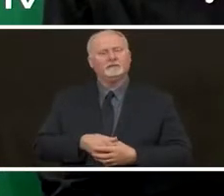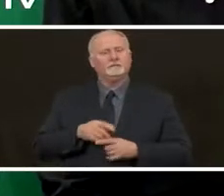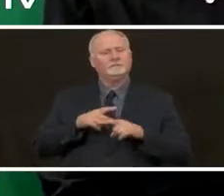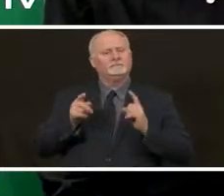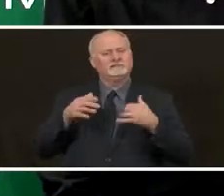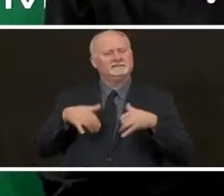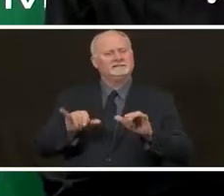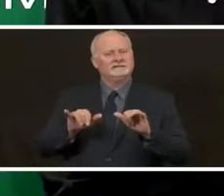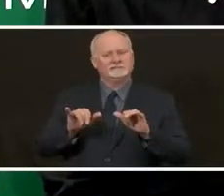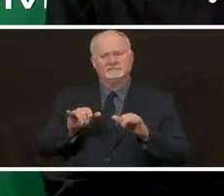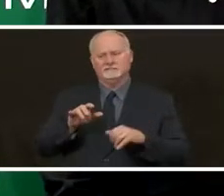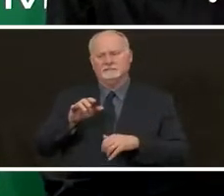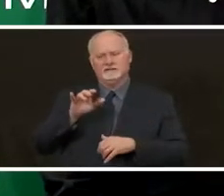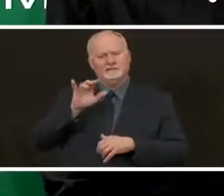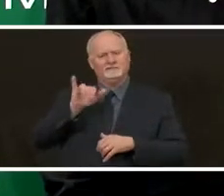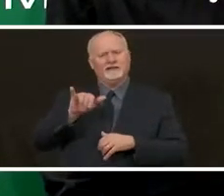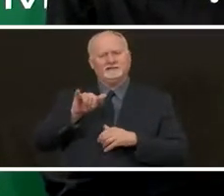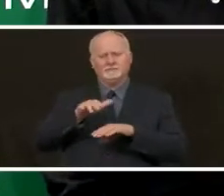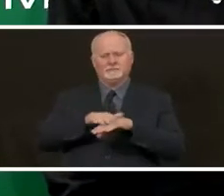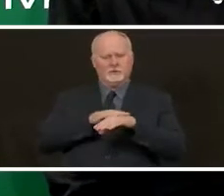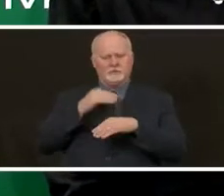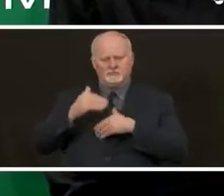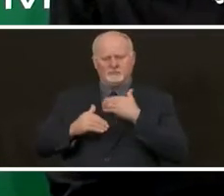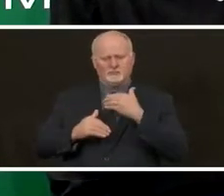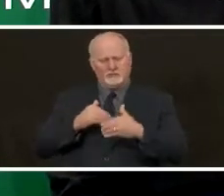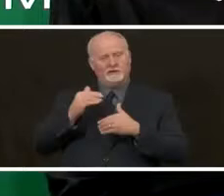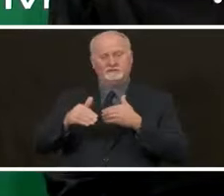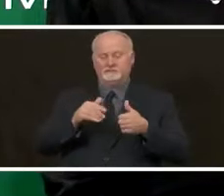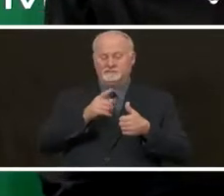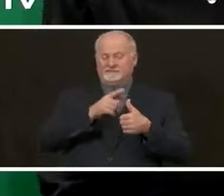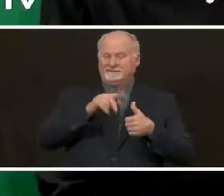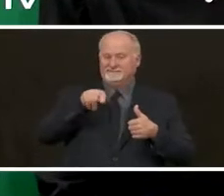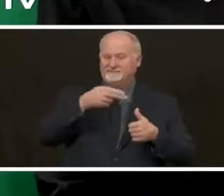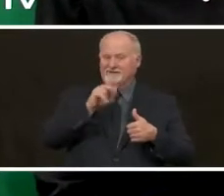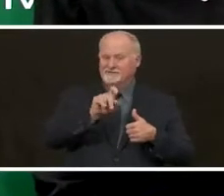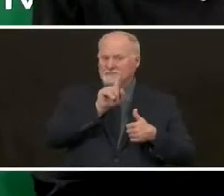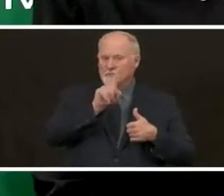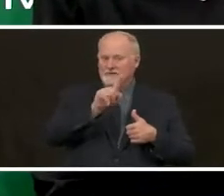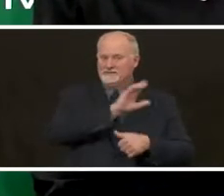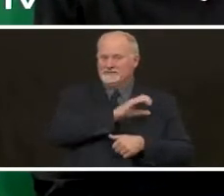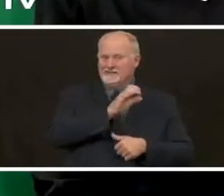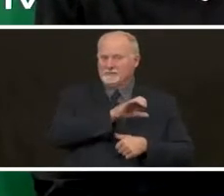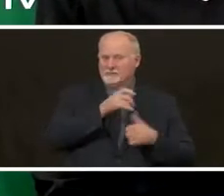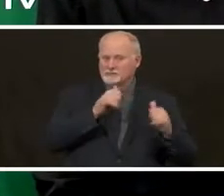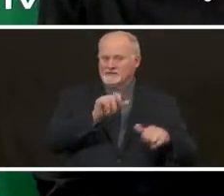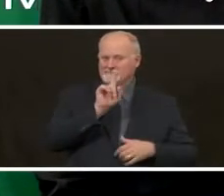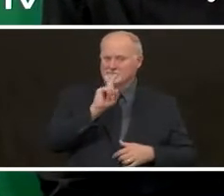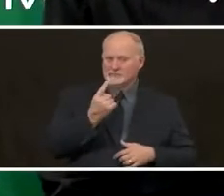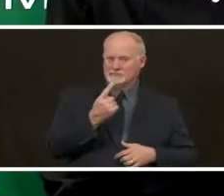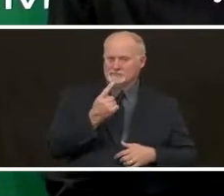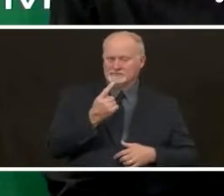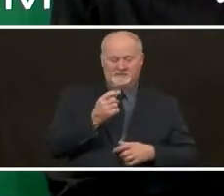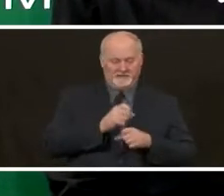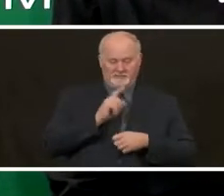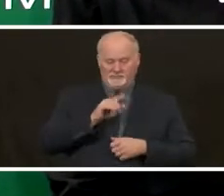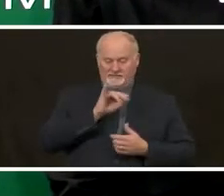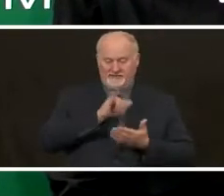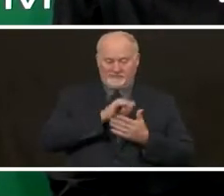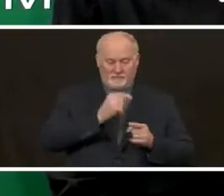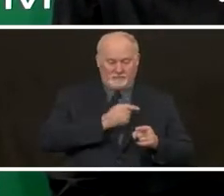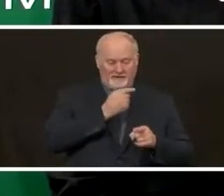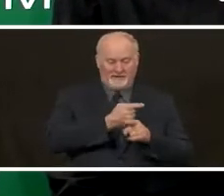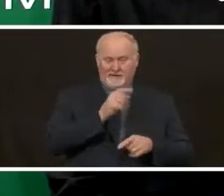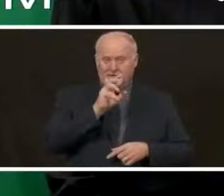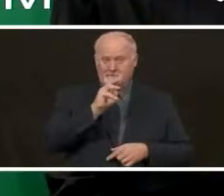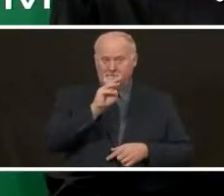But it's a graduated process. The phase 1 clinical trial has to be done first. We have to be clear about the right model for the pig to make this